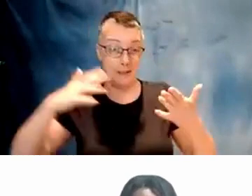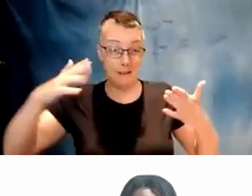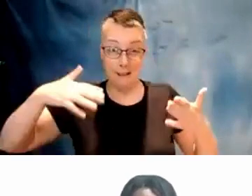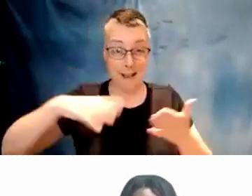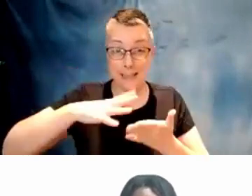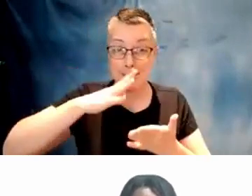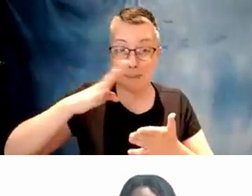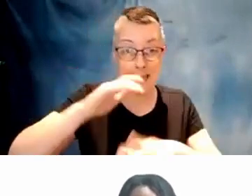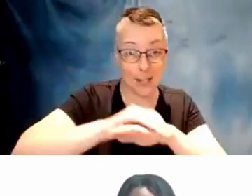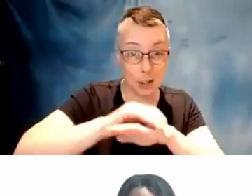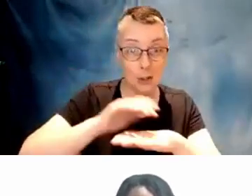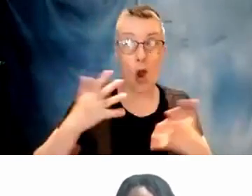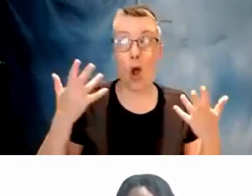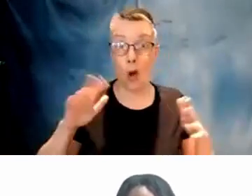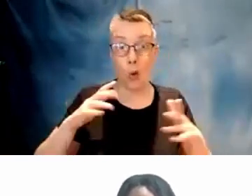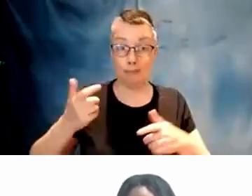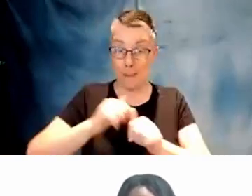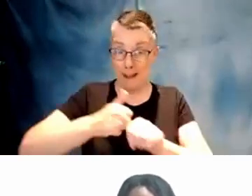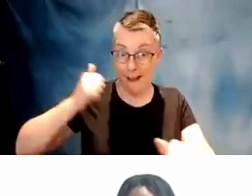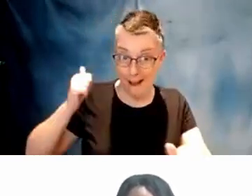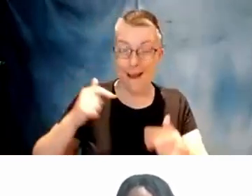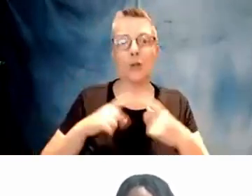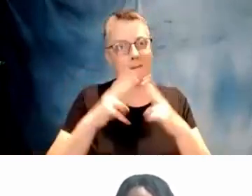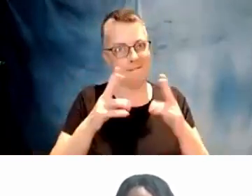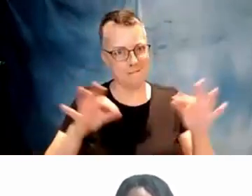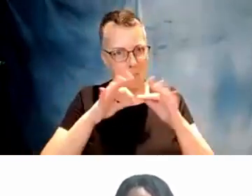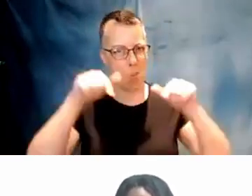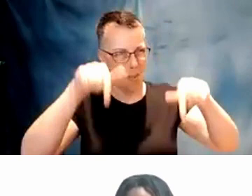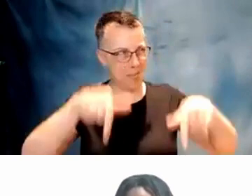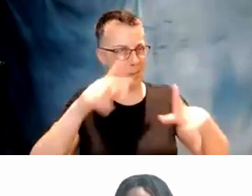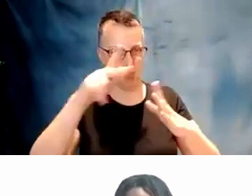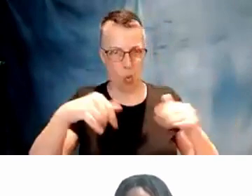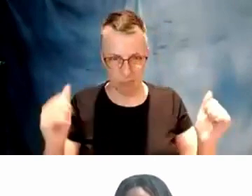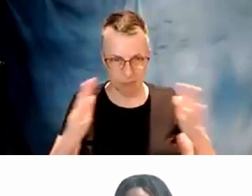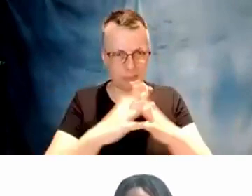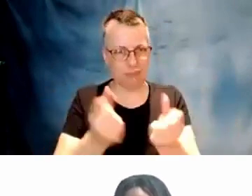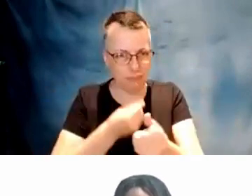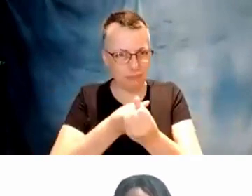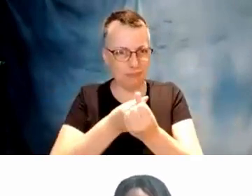at a disadvantage. So I think it's very important that these programs are in place to get them ready for school.